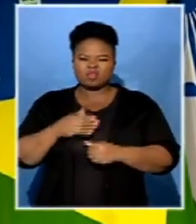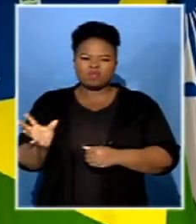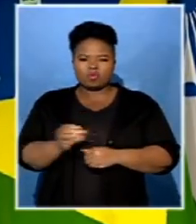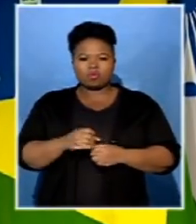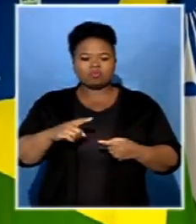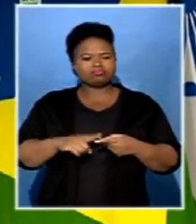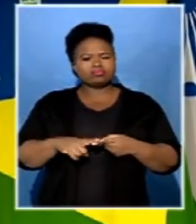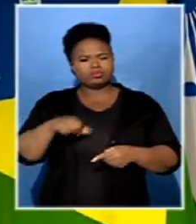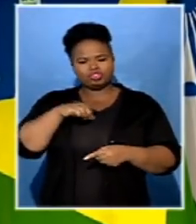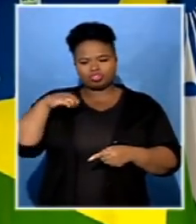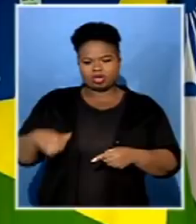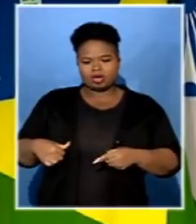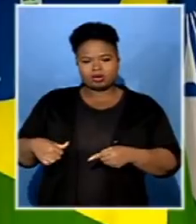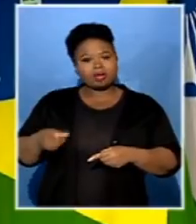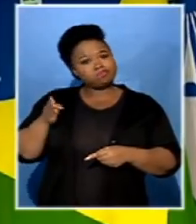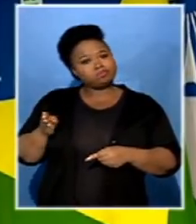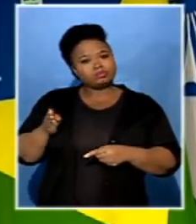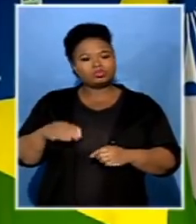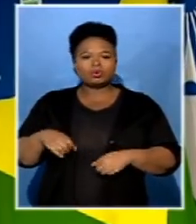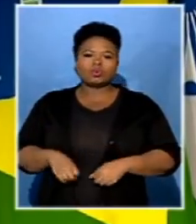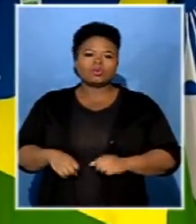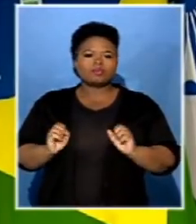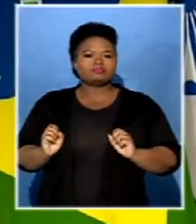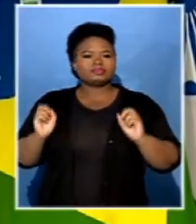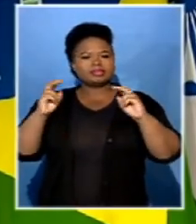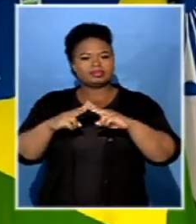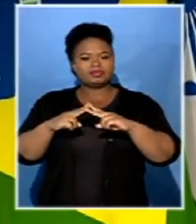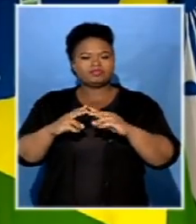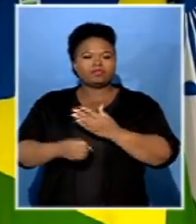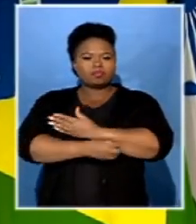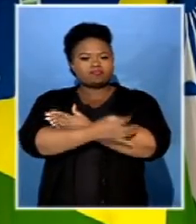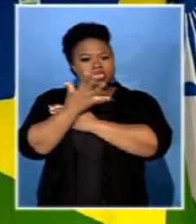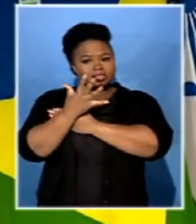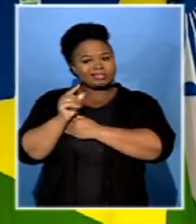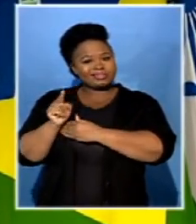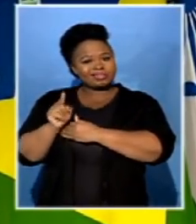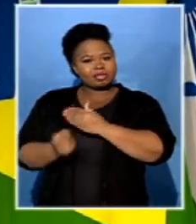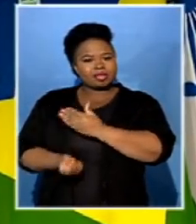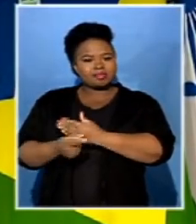China successfully hosted the BRICS Xiamen Summit.